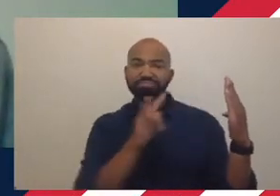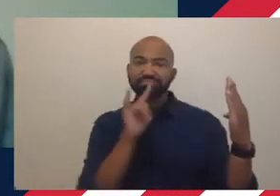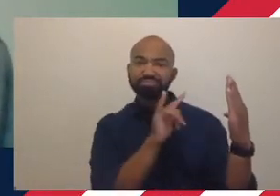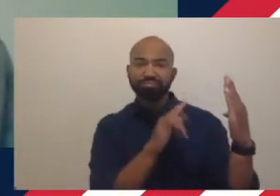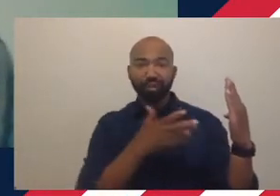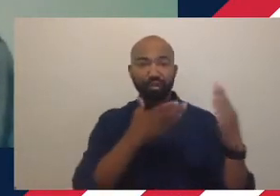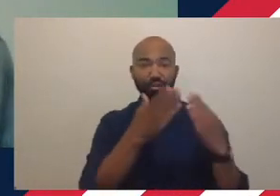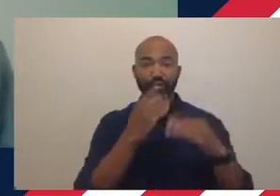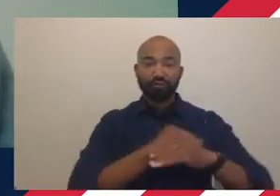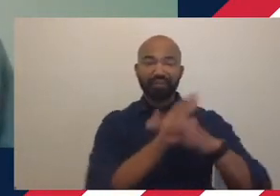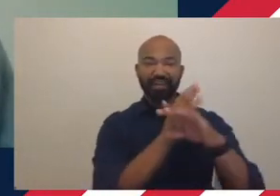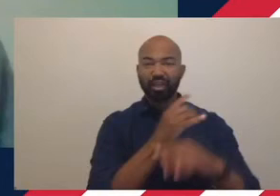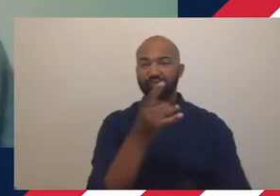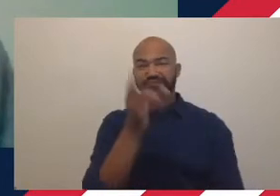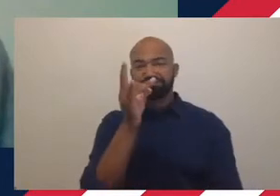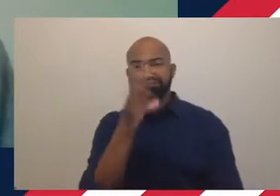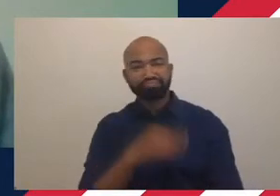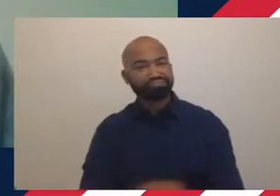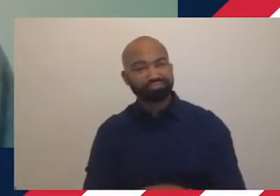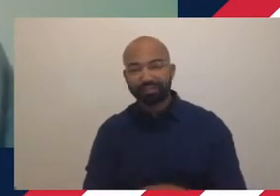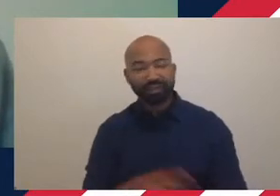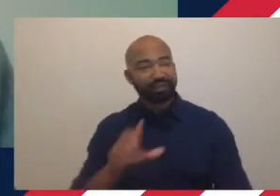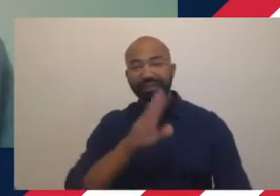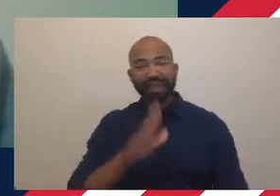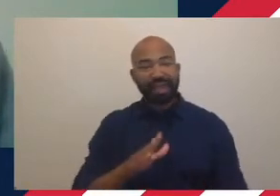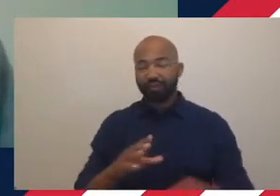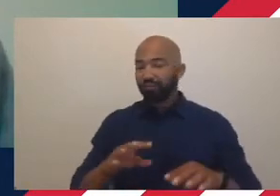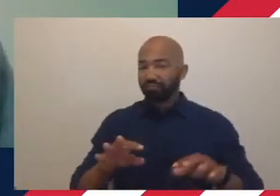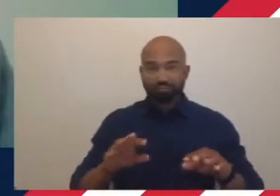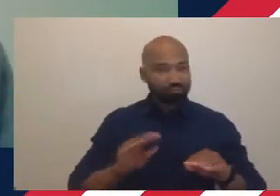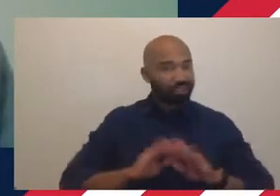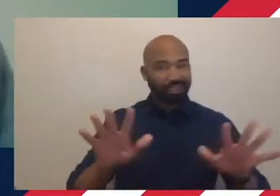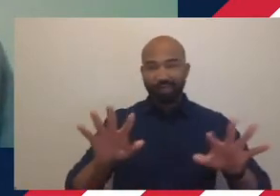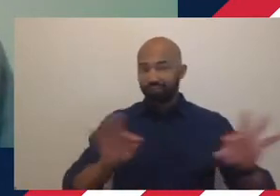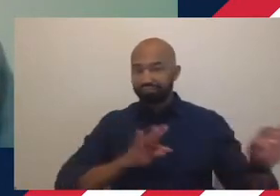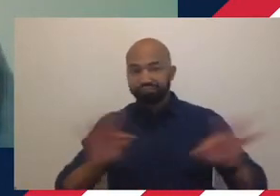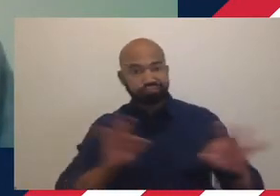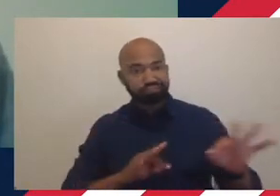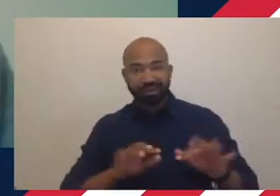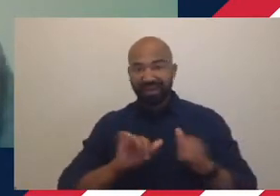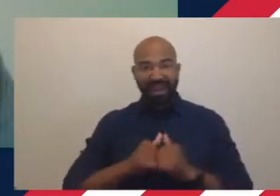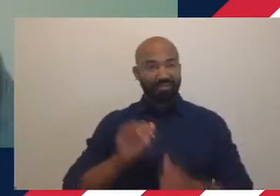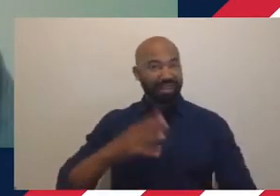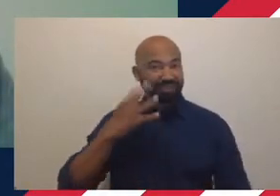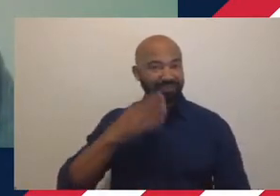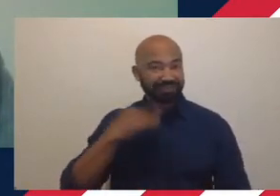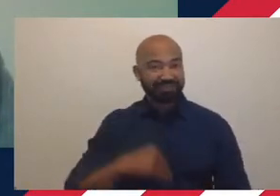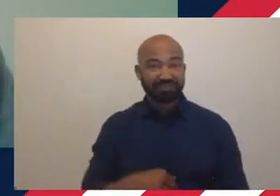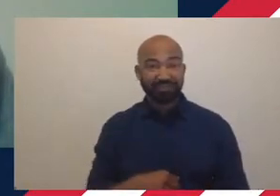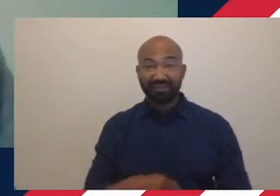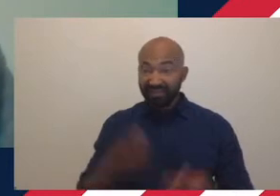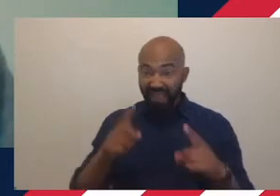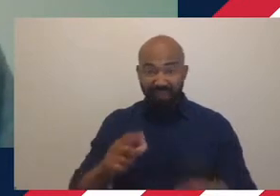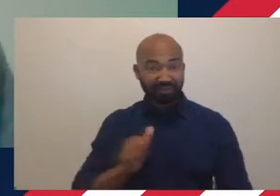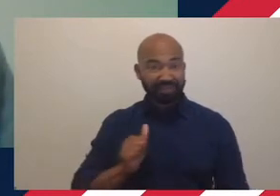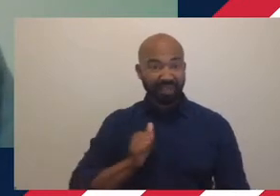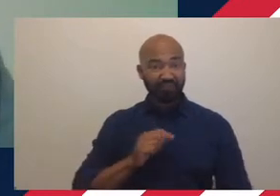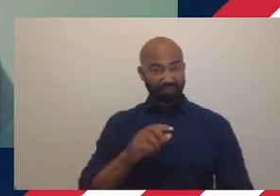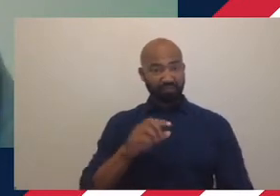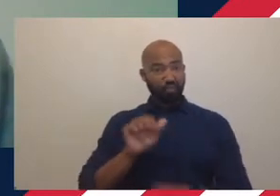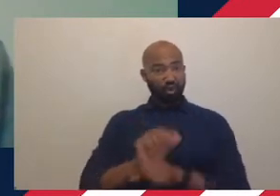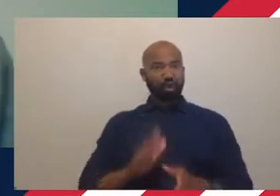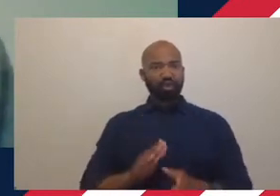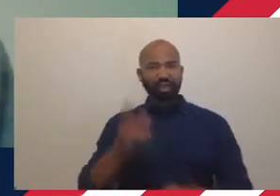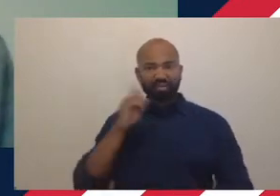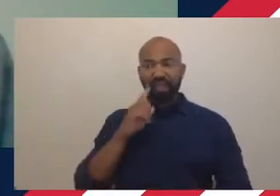wondering whether we ourselves as frontline workers will take the COVID-19 home to our families. I